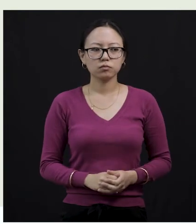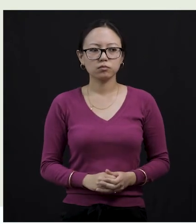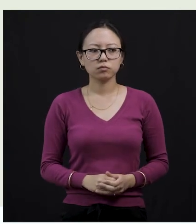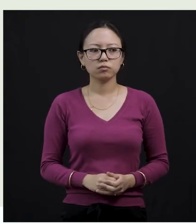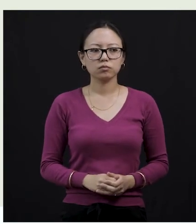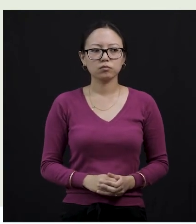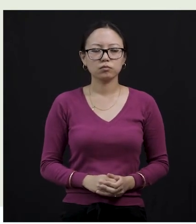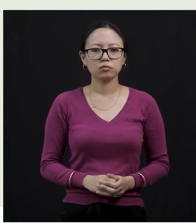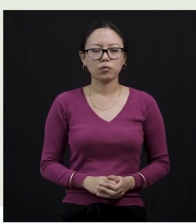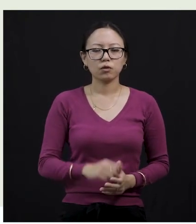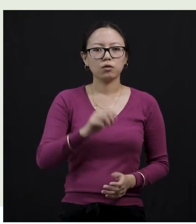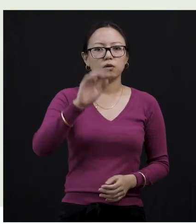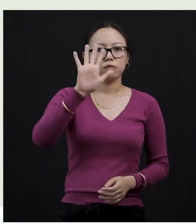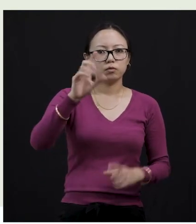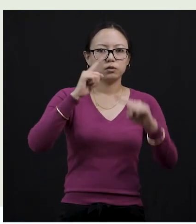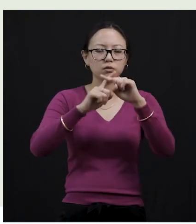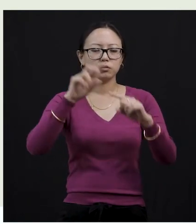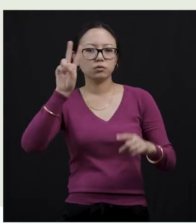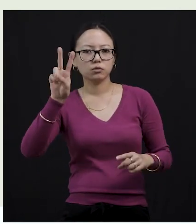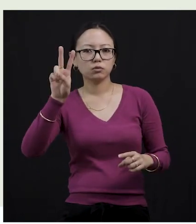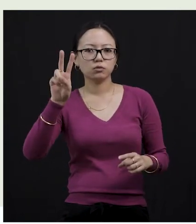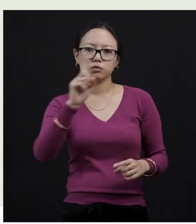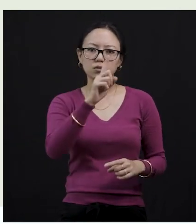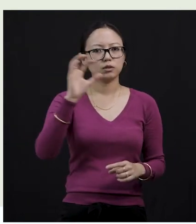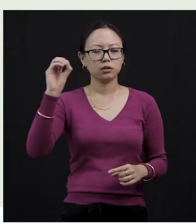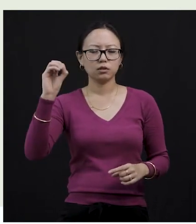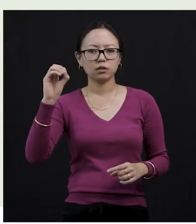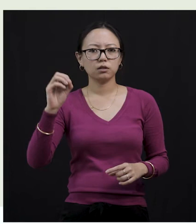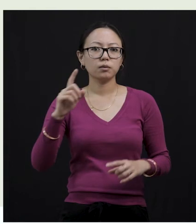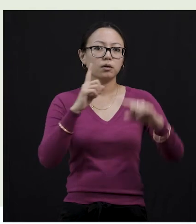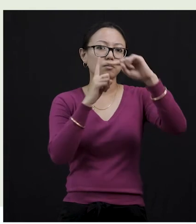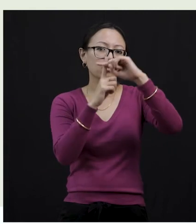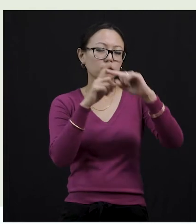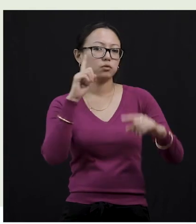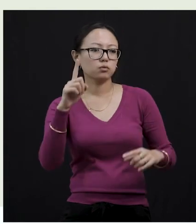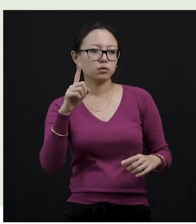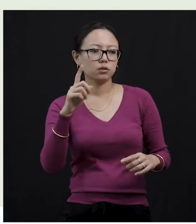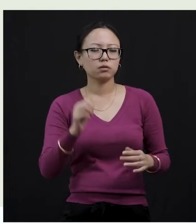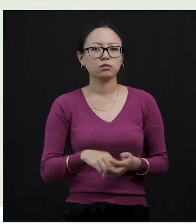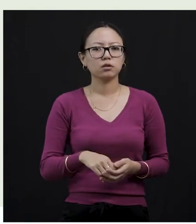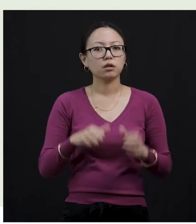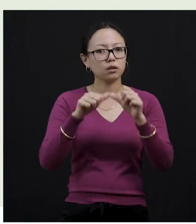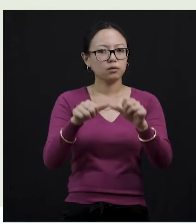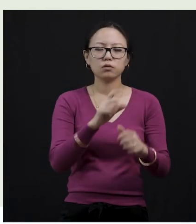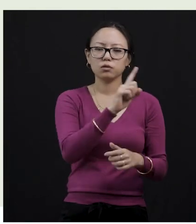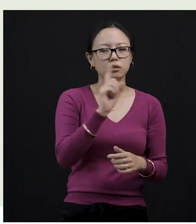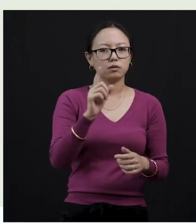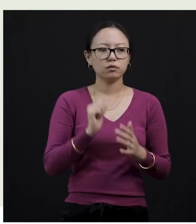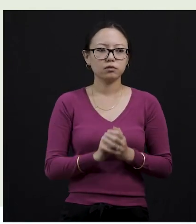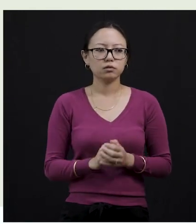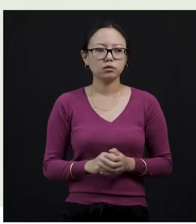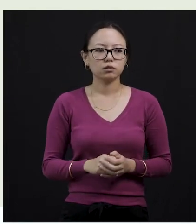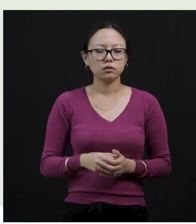carrying, and then 5 into 2s are 10, plus 1. You need to write here what? 11, right? Then the next step,